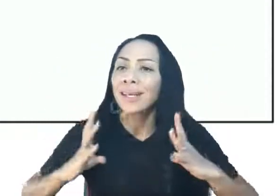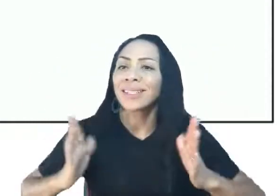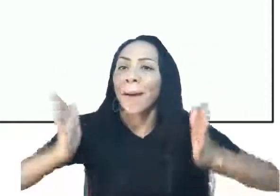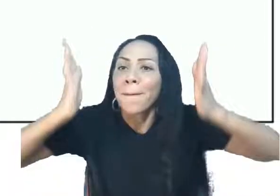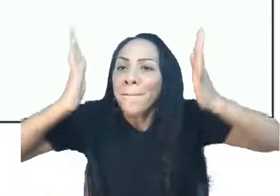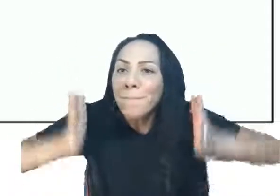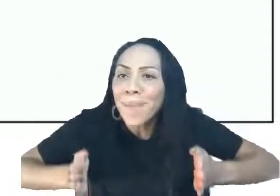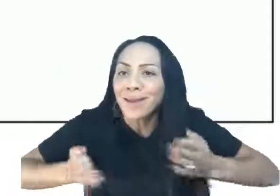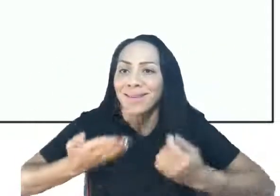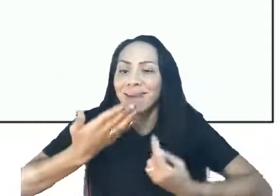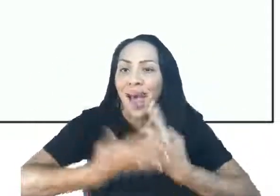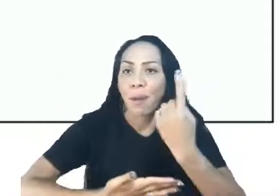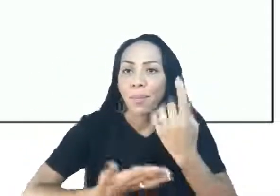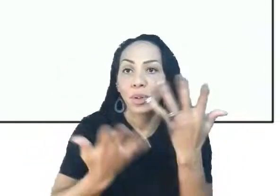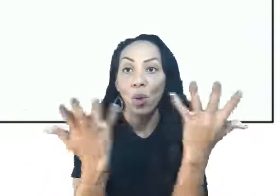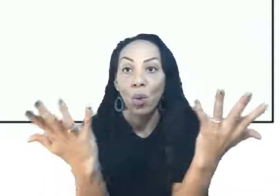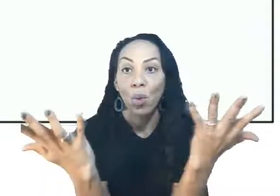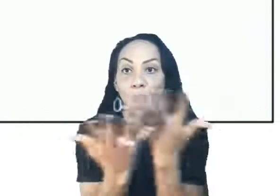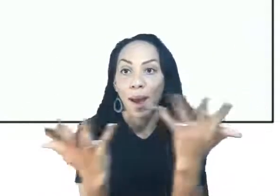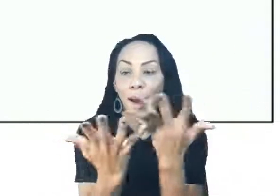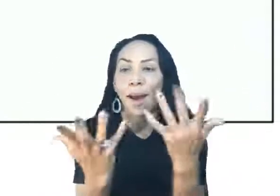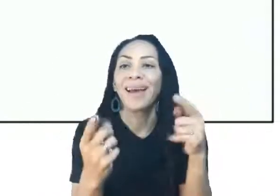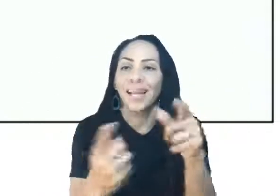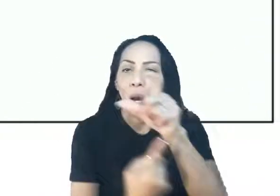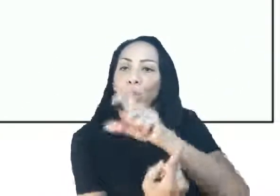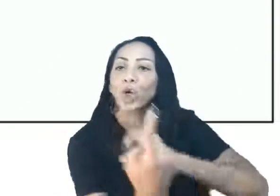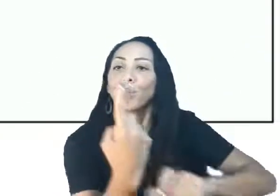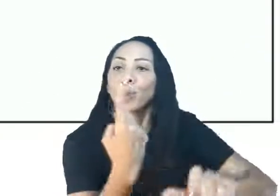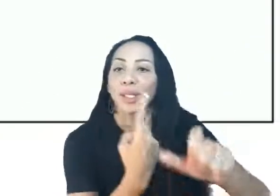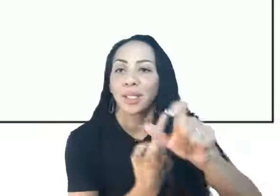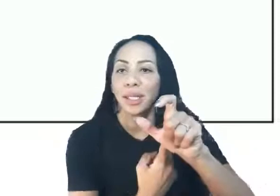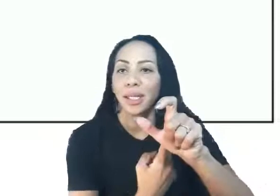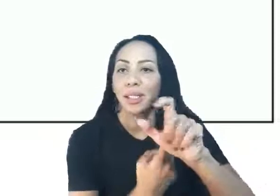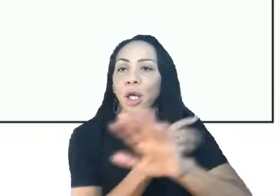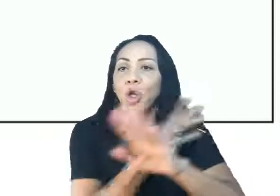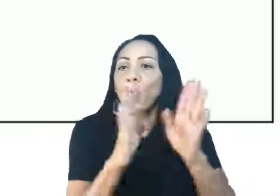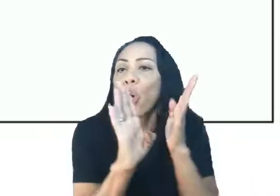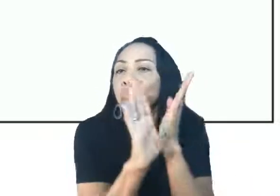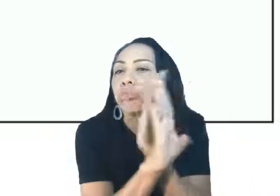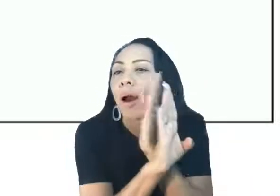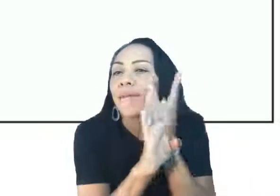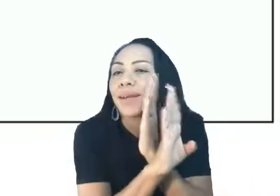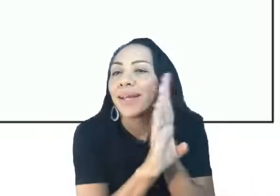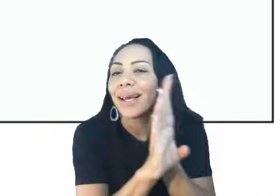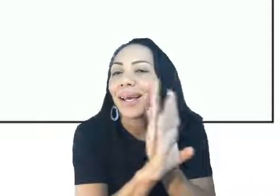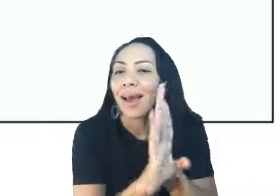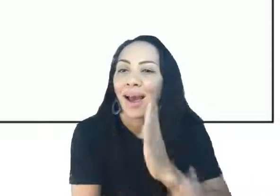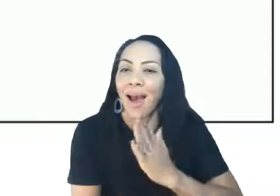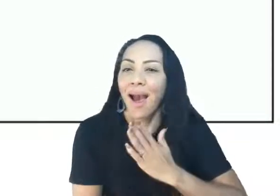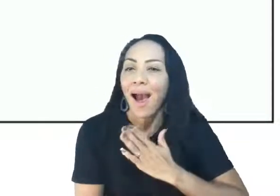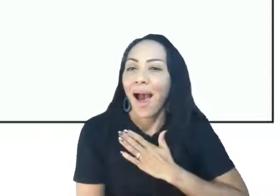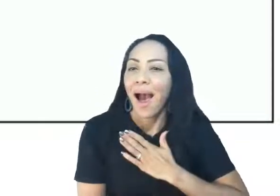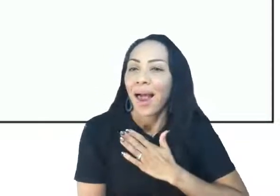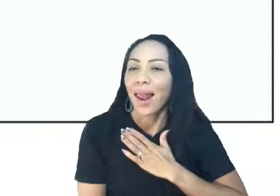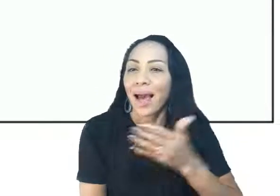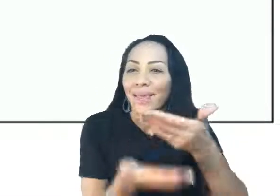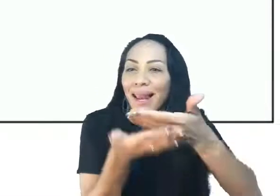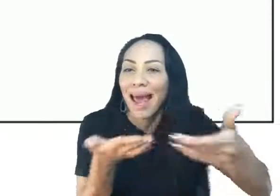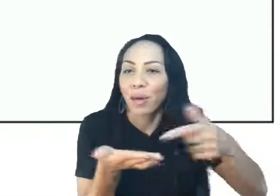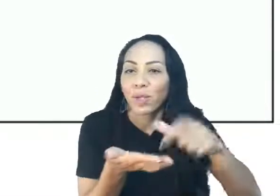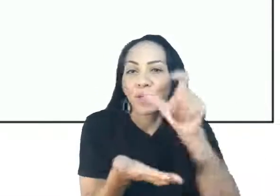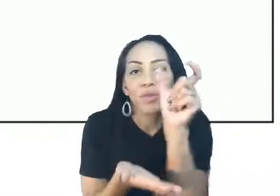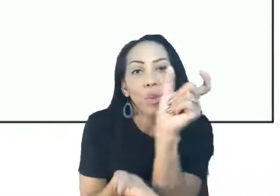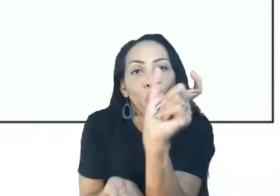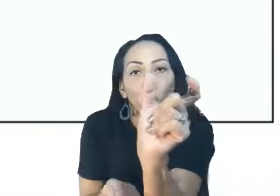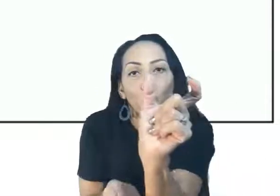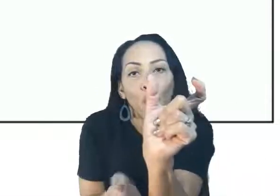not hidden and not behind closed doors. And also, I really like the language of grind culture, which I think we can all relate